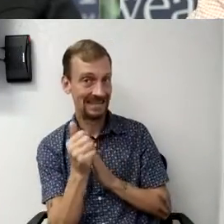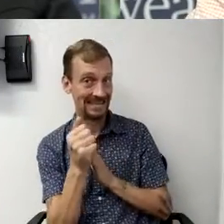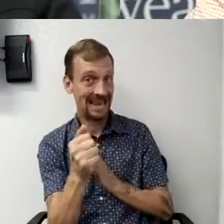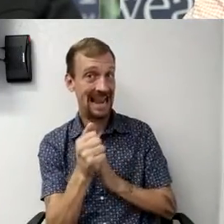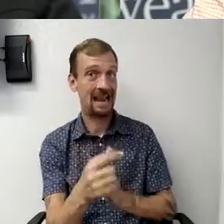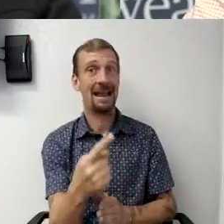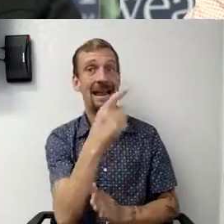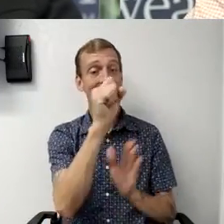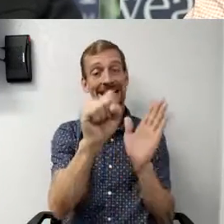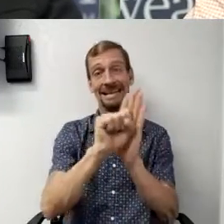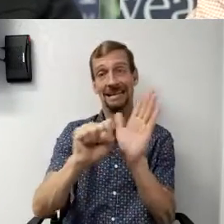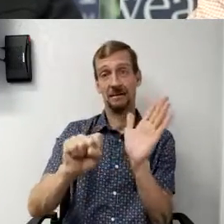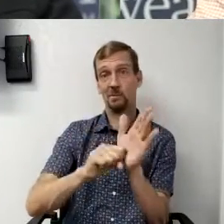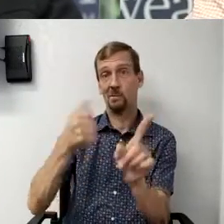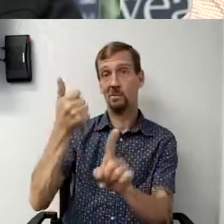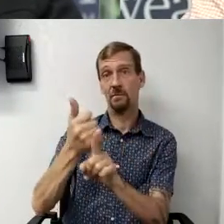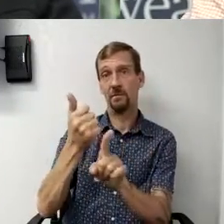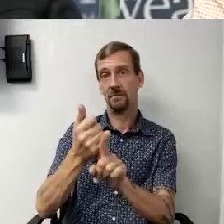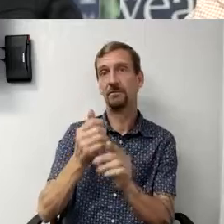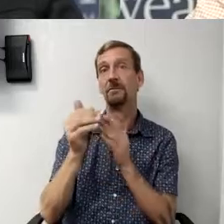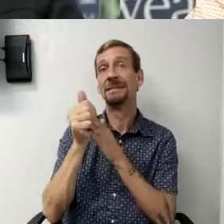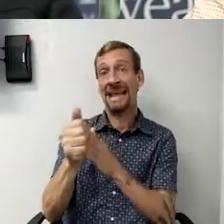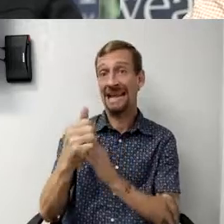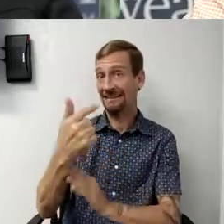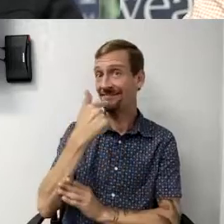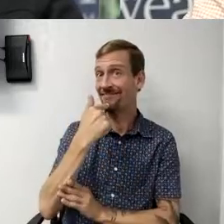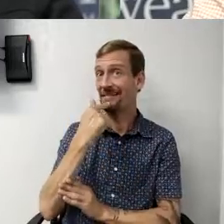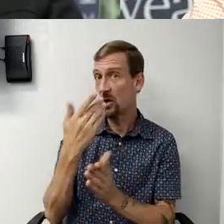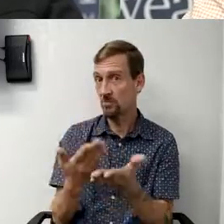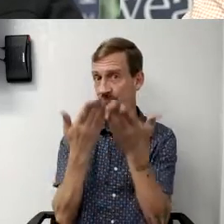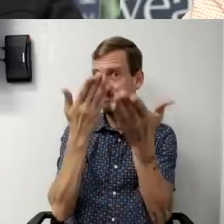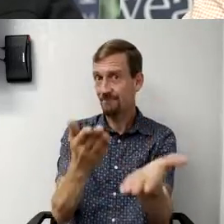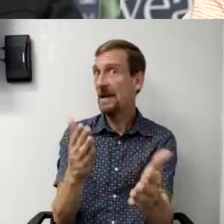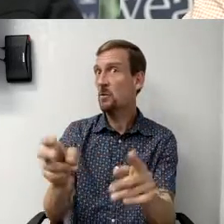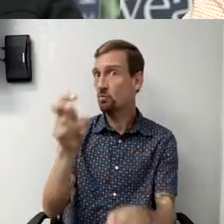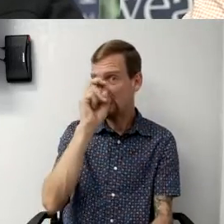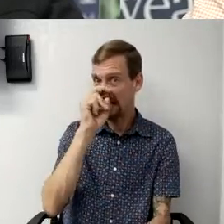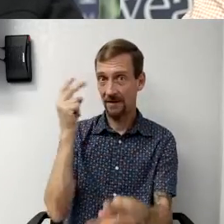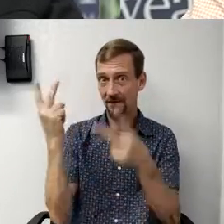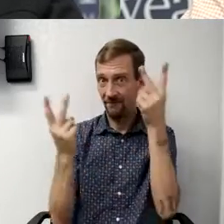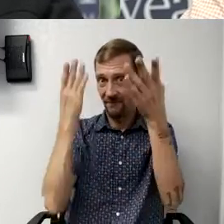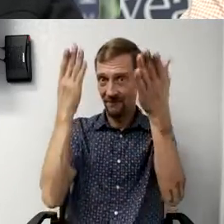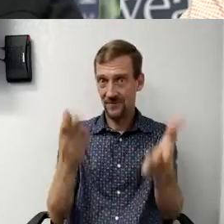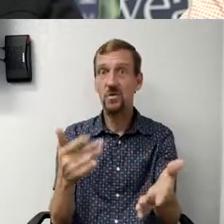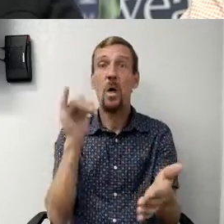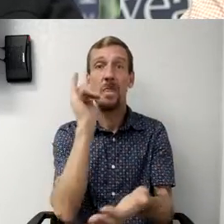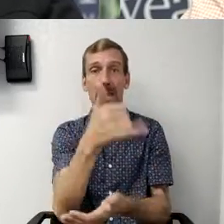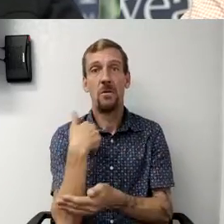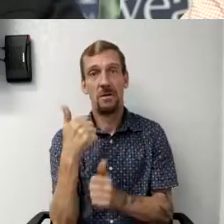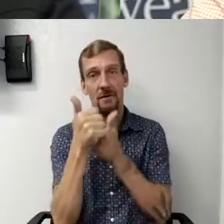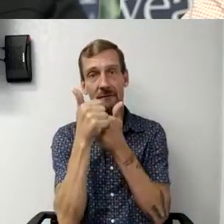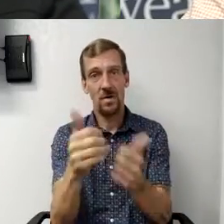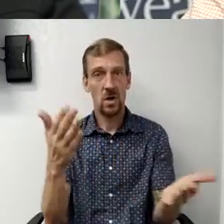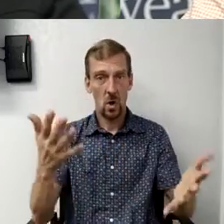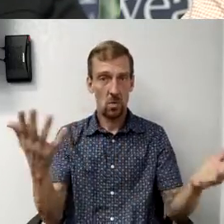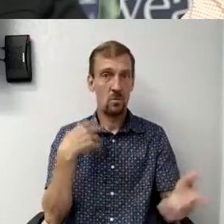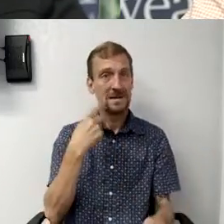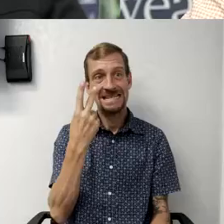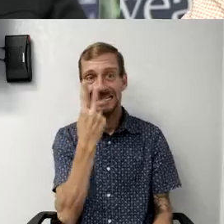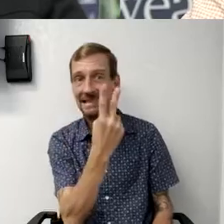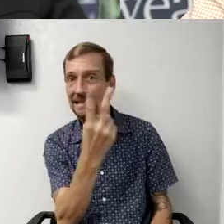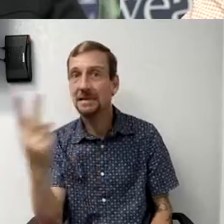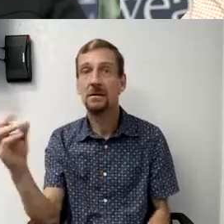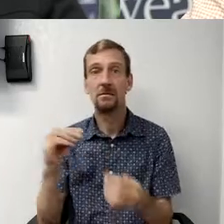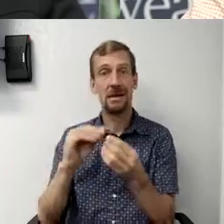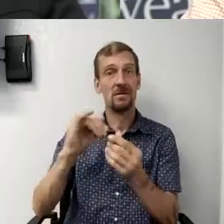us guidance to restrict visitors. So we would do it aligned with that and align with kind of what we're seeing in our county. But